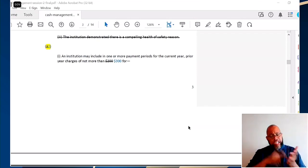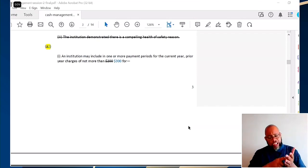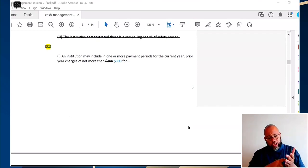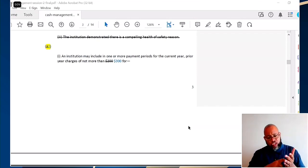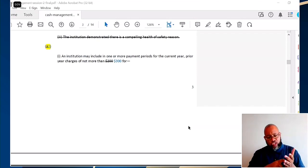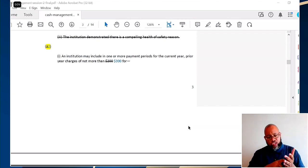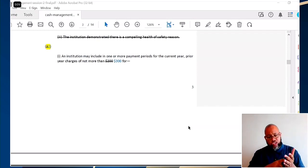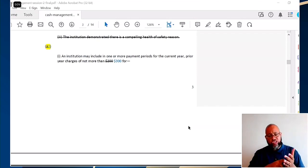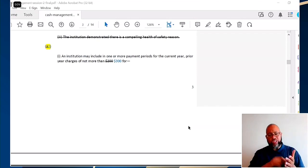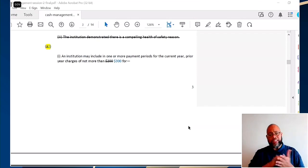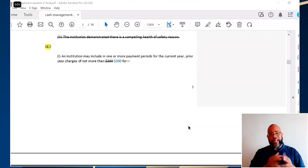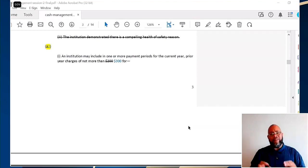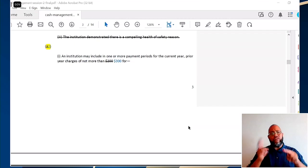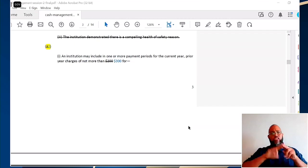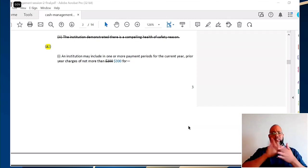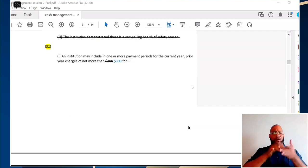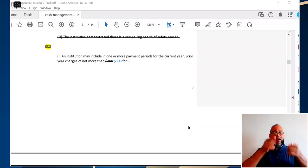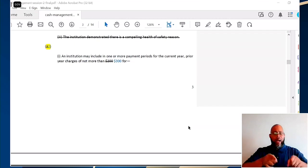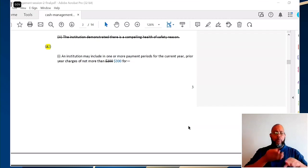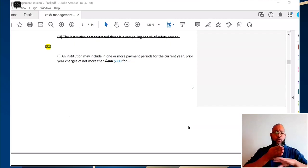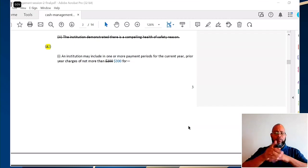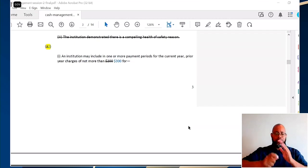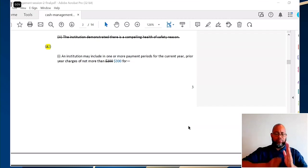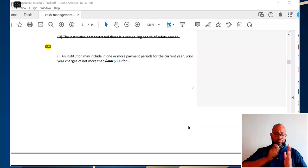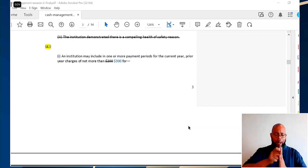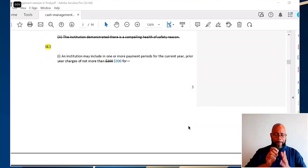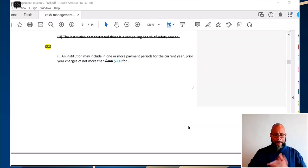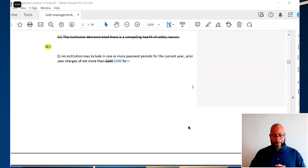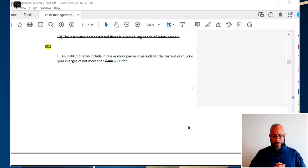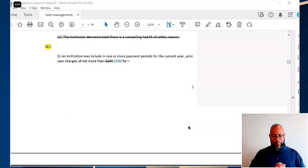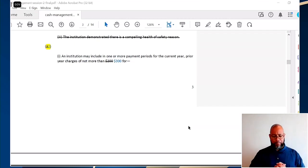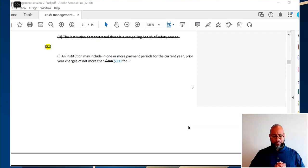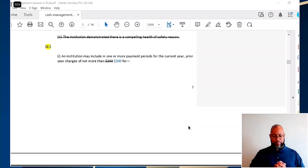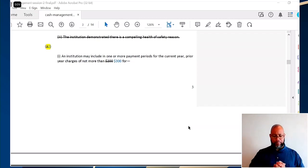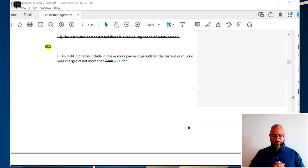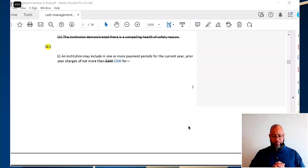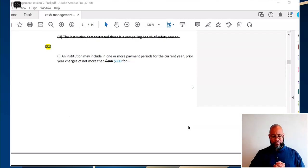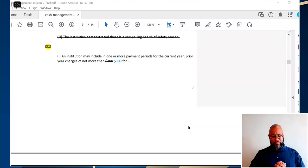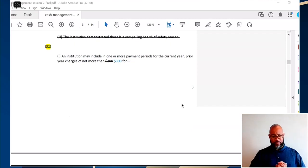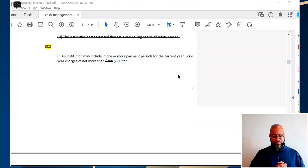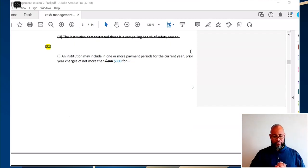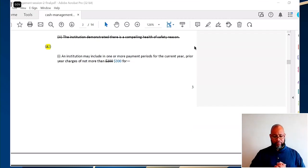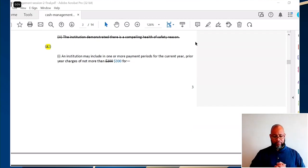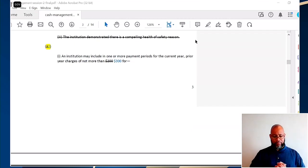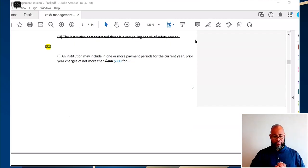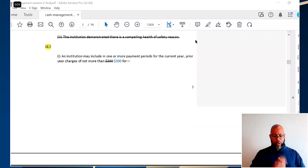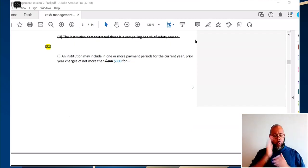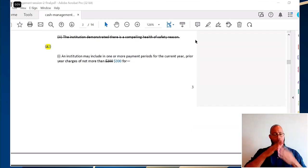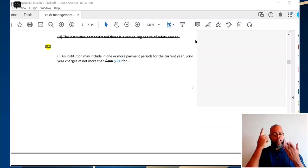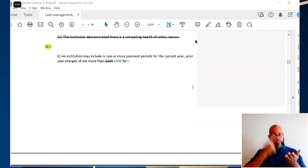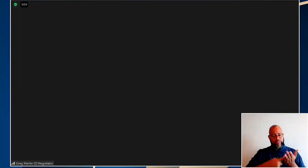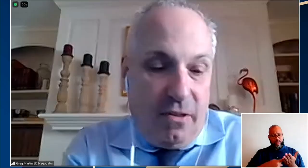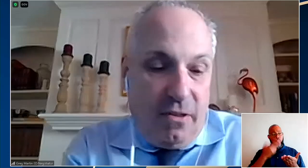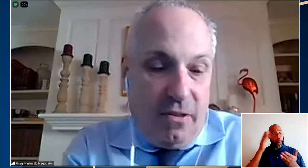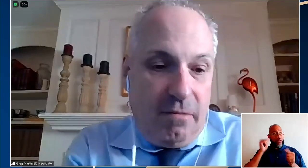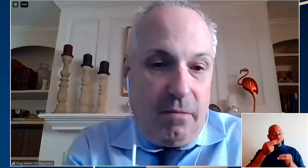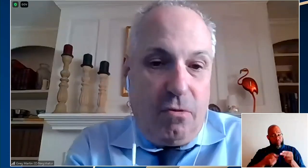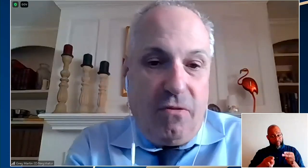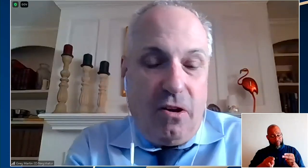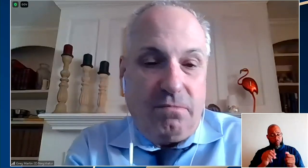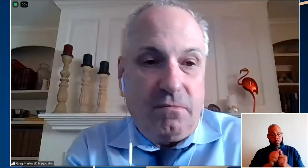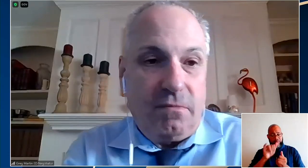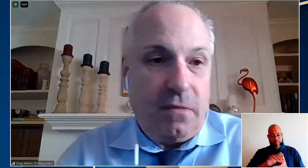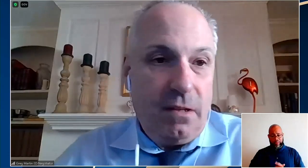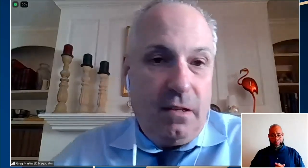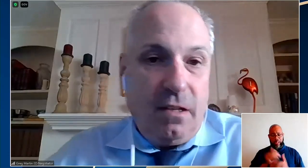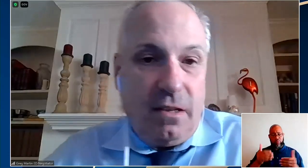the inflation that's occurred over time. So I will open it for discussion, but hopefully we can be brief with this and